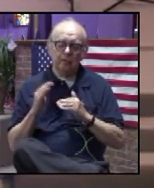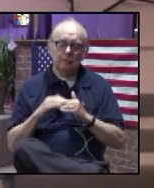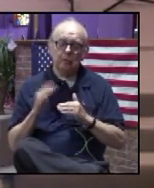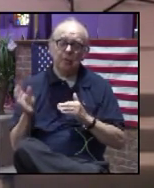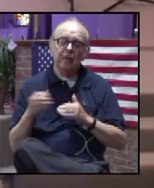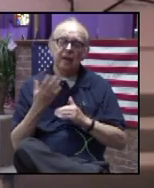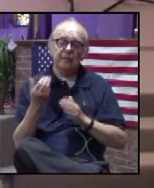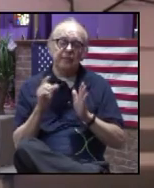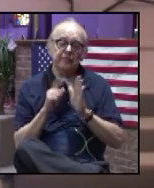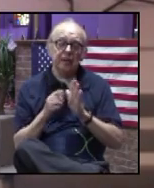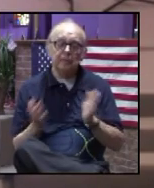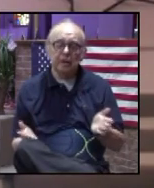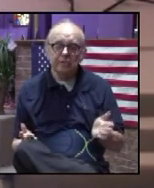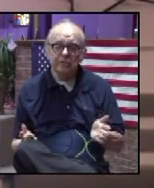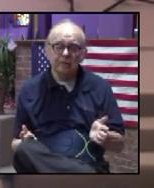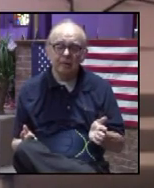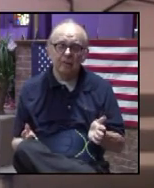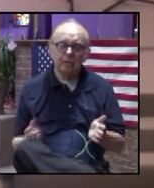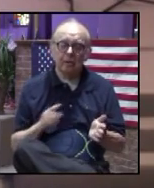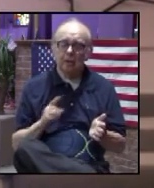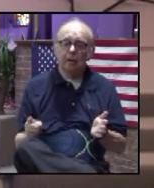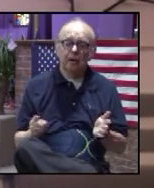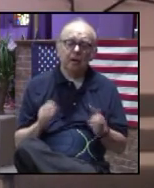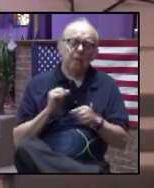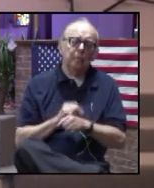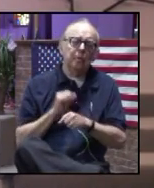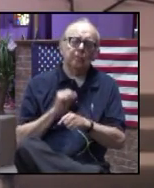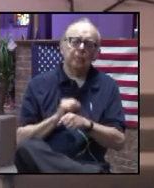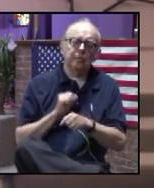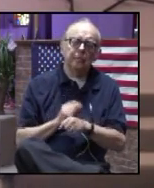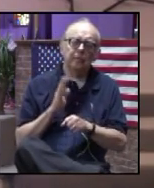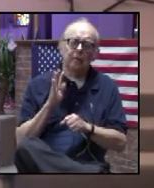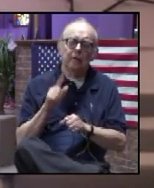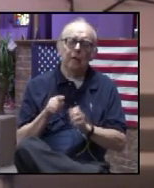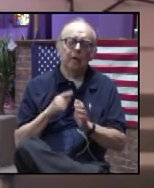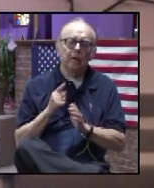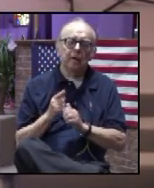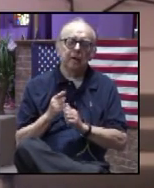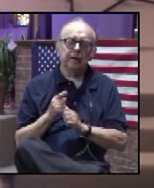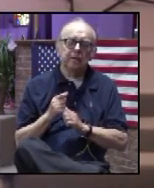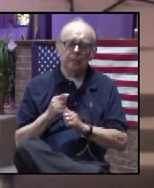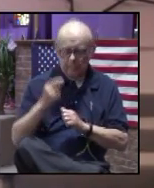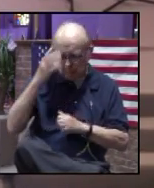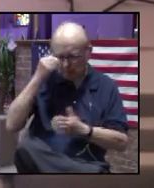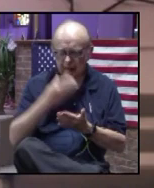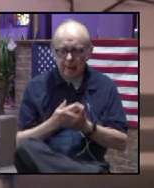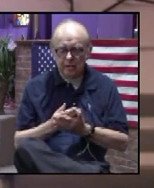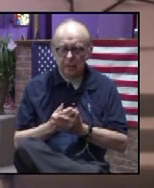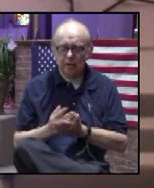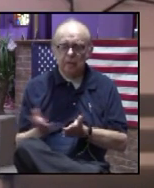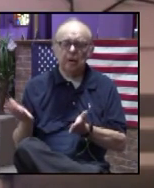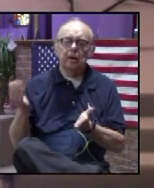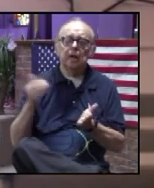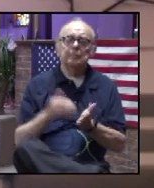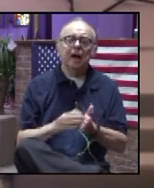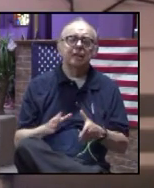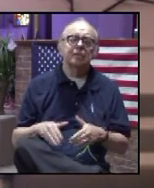minutes. They worked on him for 45 minutes trying to get him to come back to